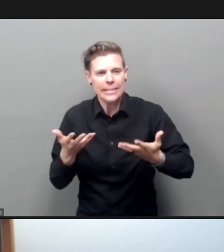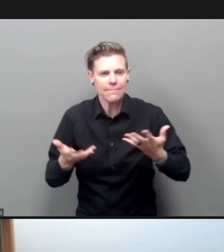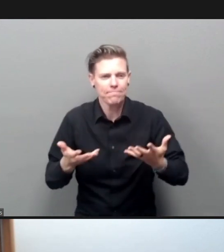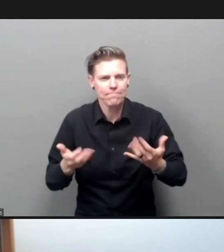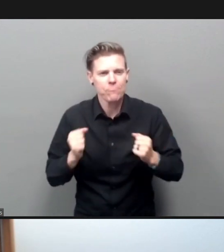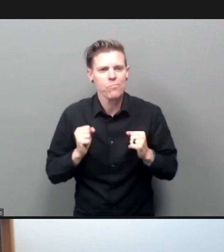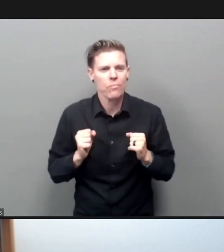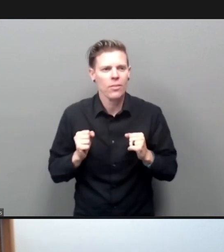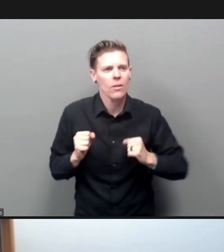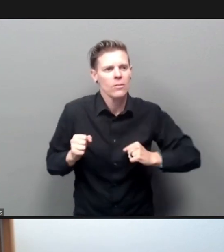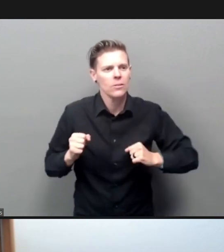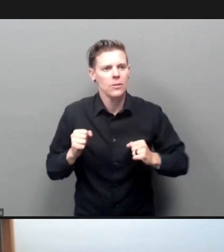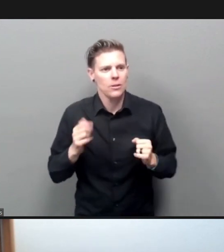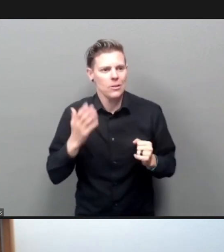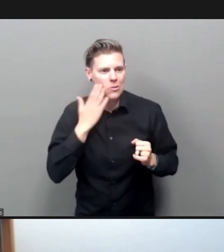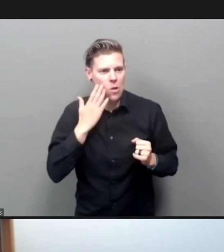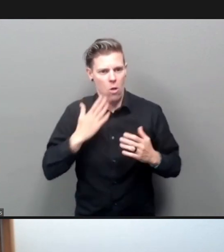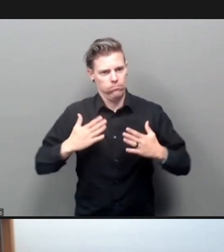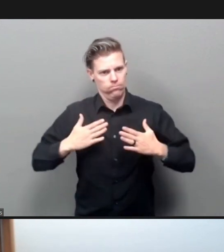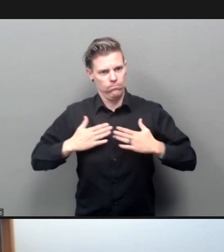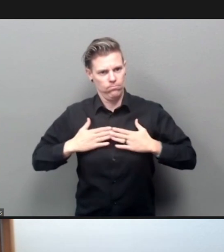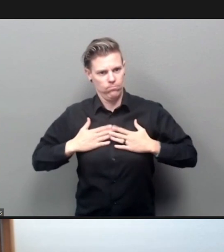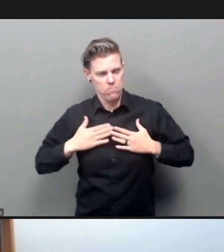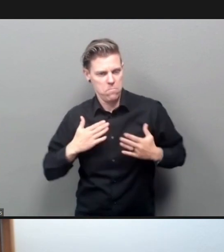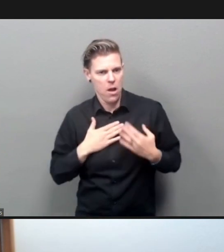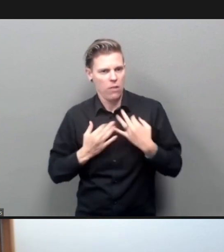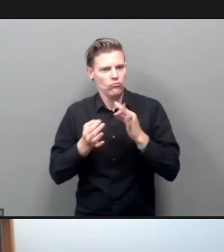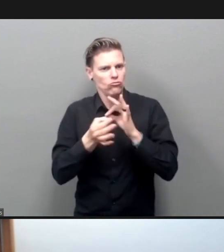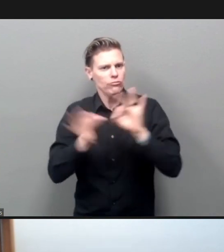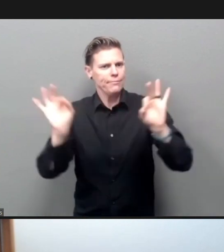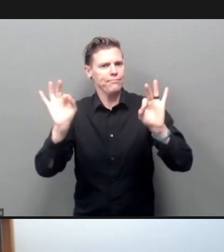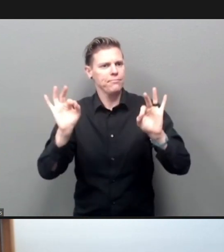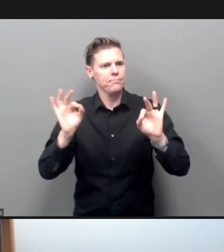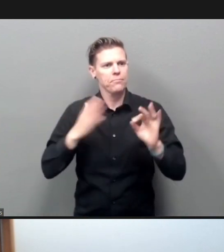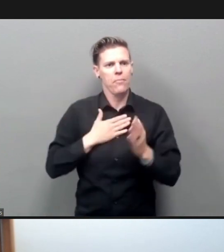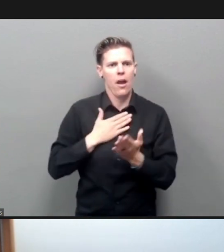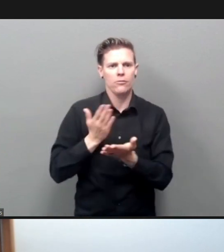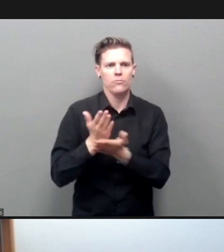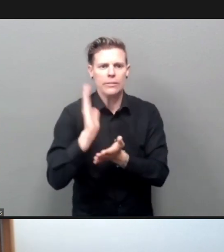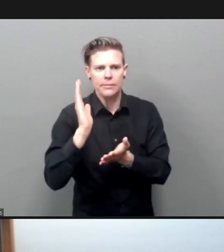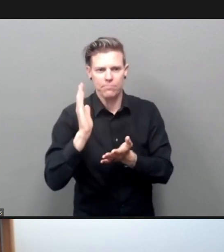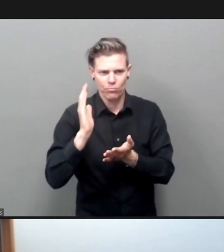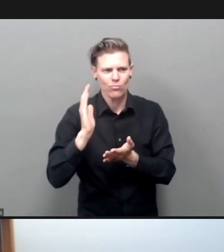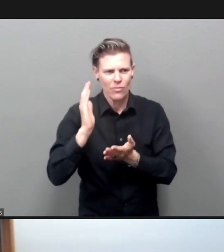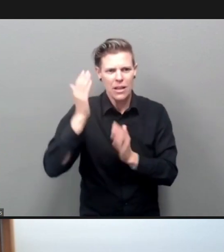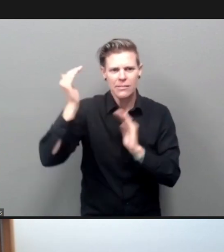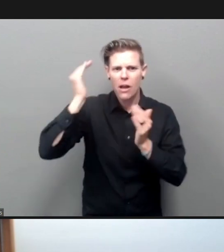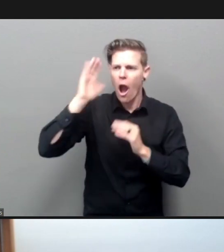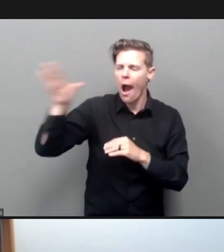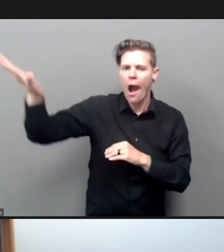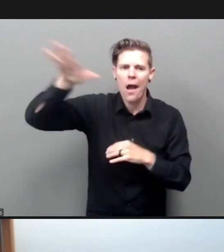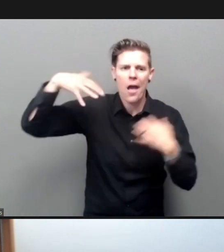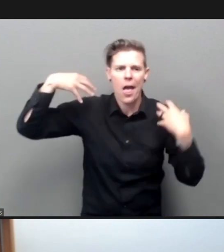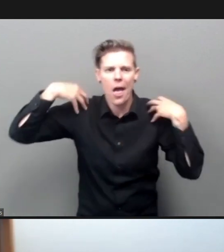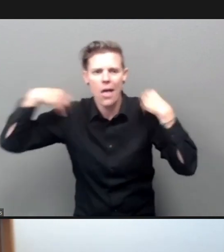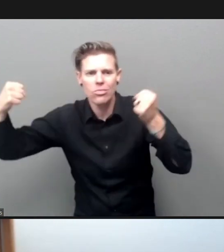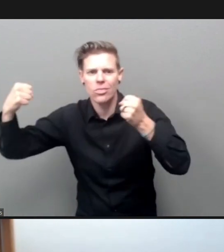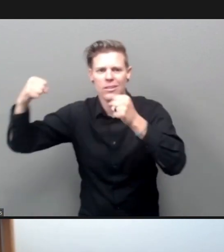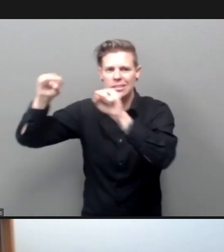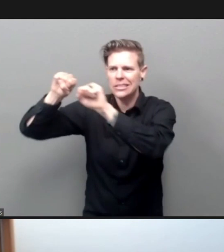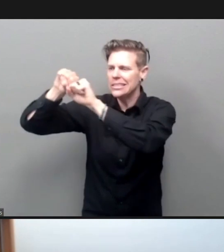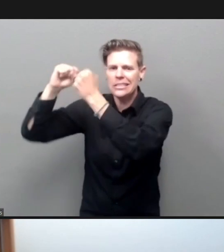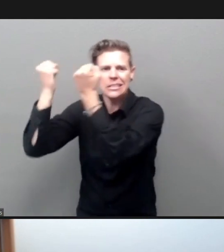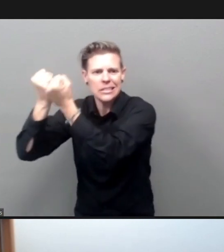societal public health good issues. And so all I can say is we're continuing those conversations. I